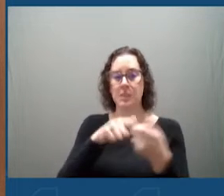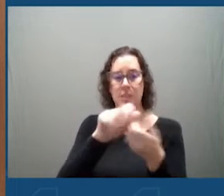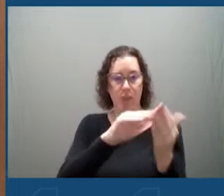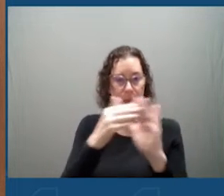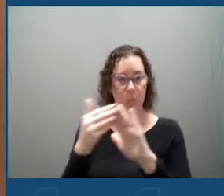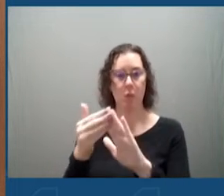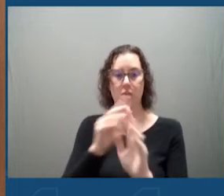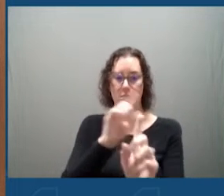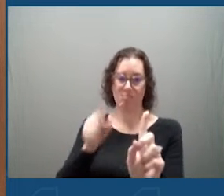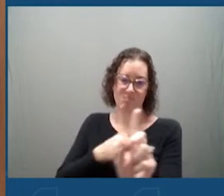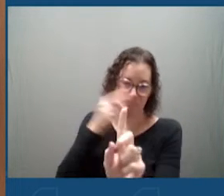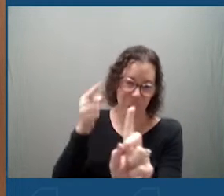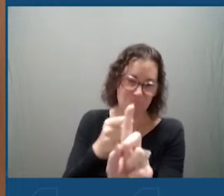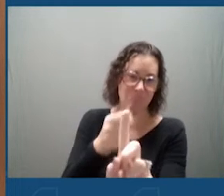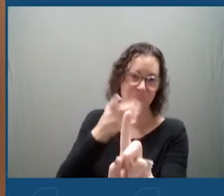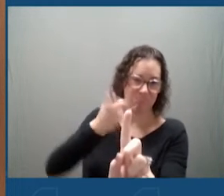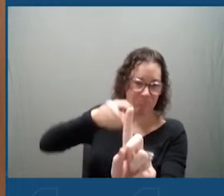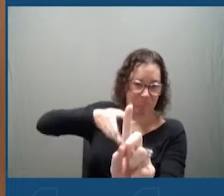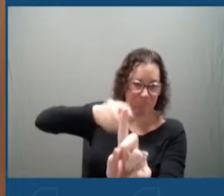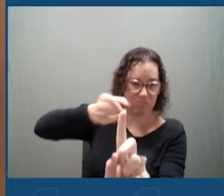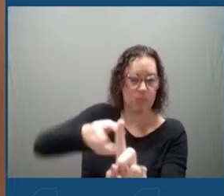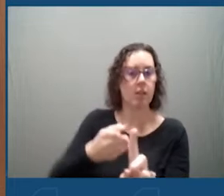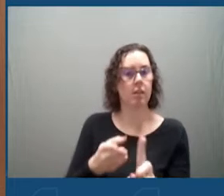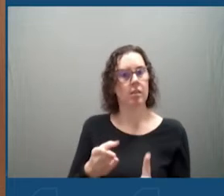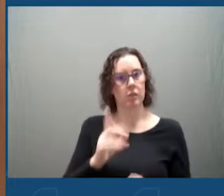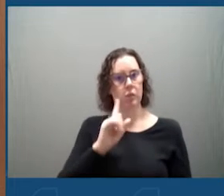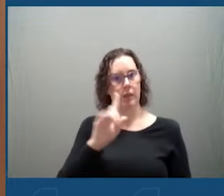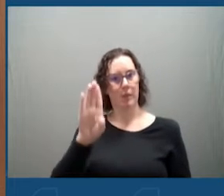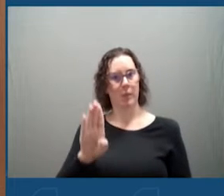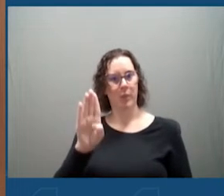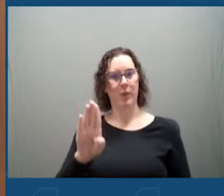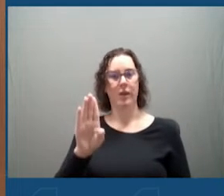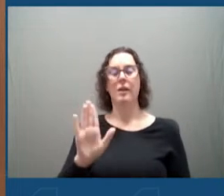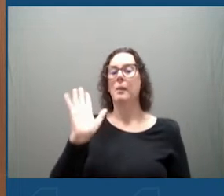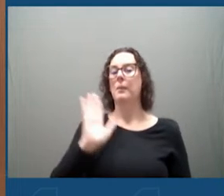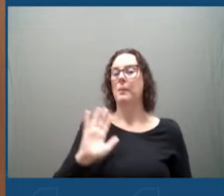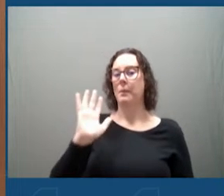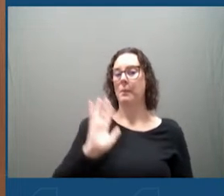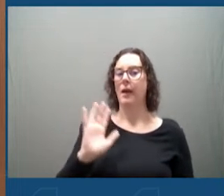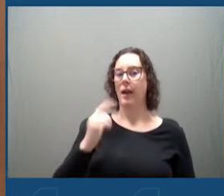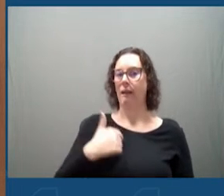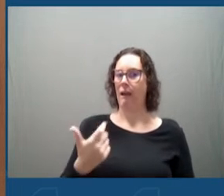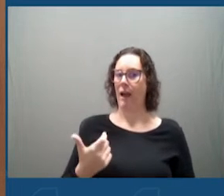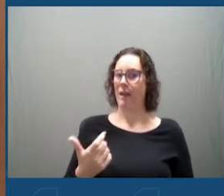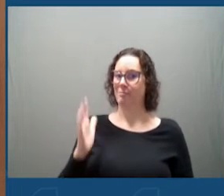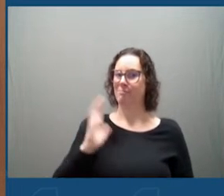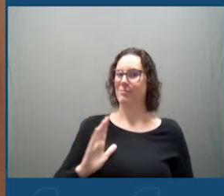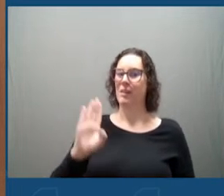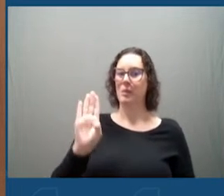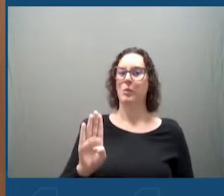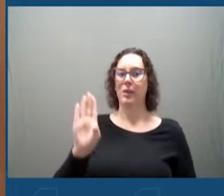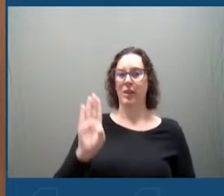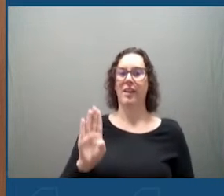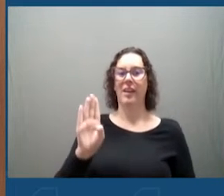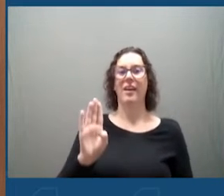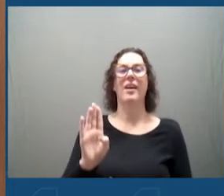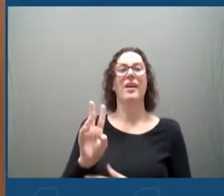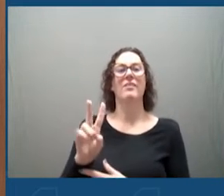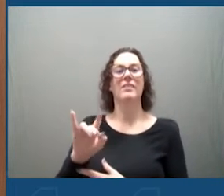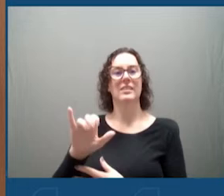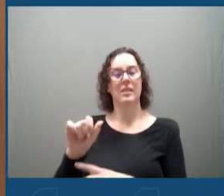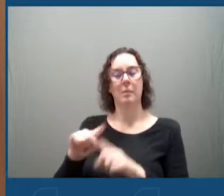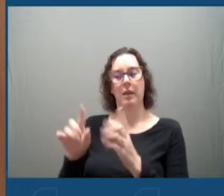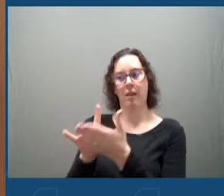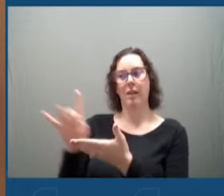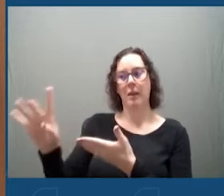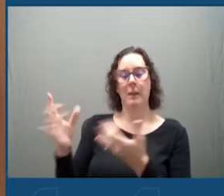It's fitting that we're here in Brooklyn. Rodney's stamped my visa. I used to be a proud Brooklyn representative, but I was ejected last year in the redistricting, but it's